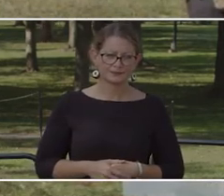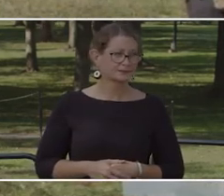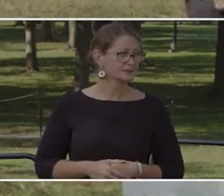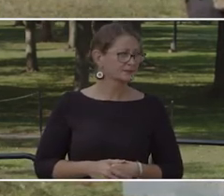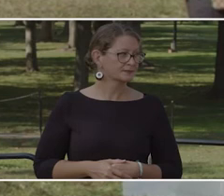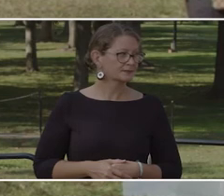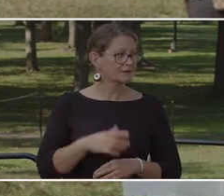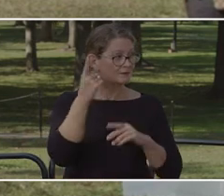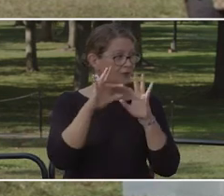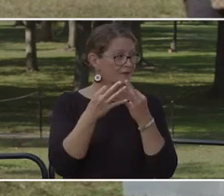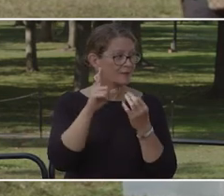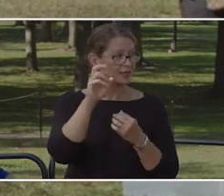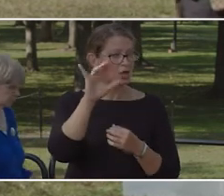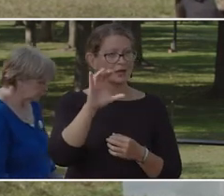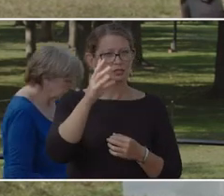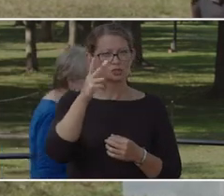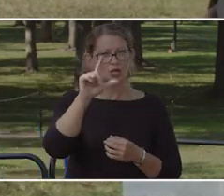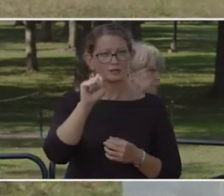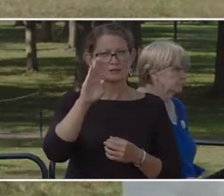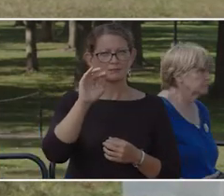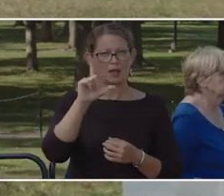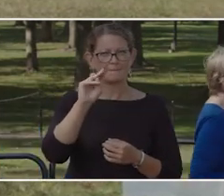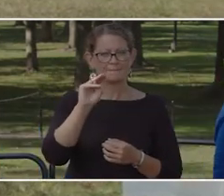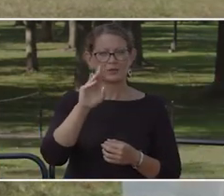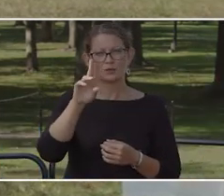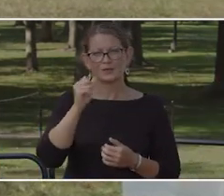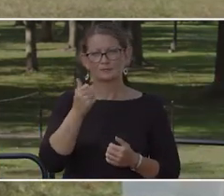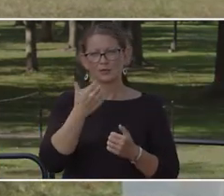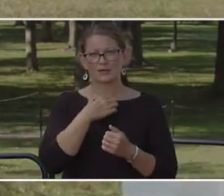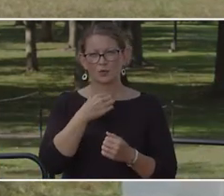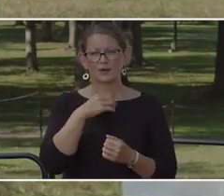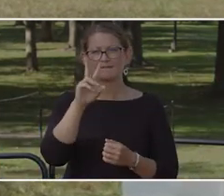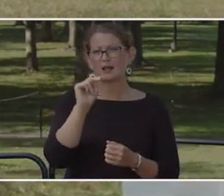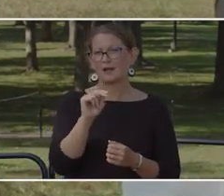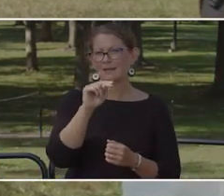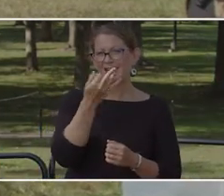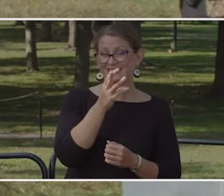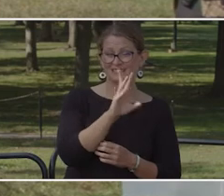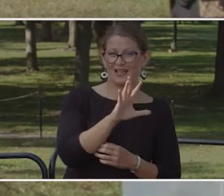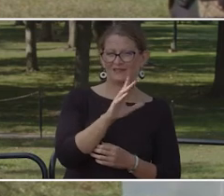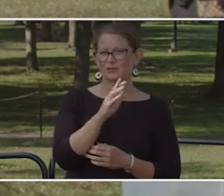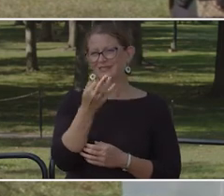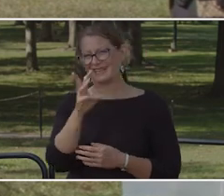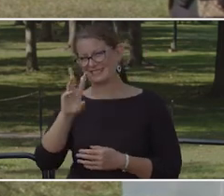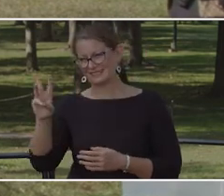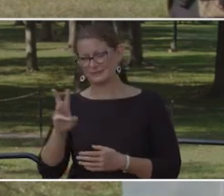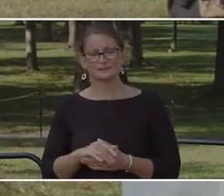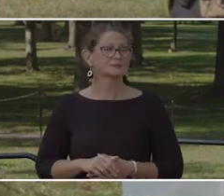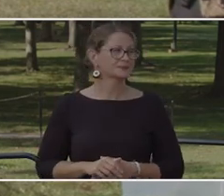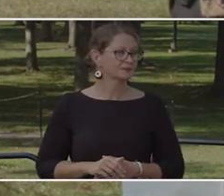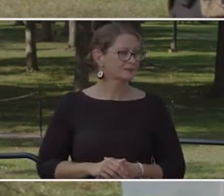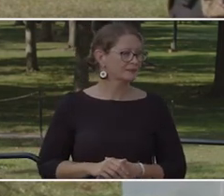On behalf of the family of Larry Charles Ball, U.S. Marine Corps, Vietnam, 1965 to 1966.